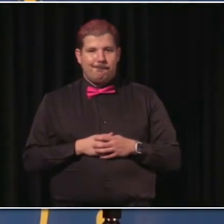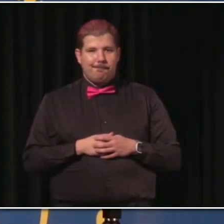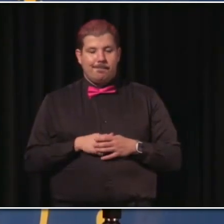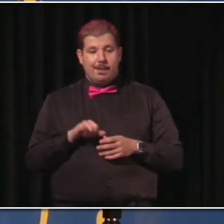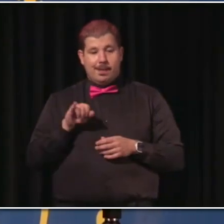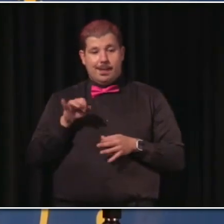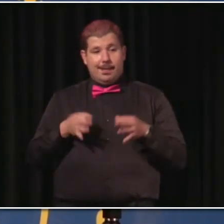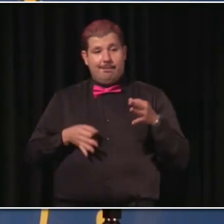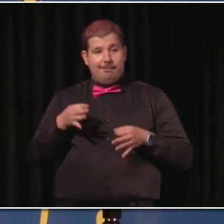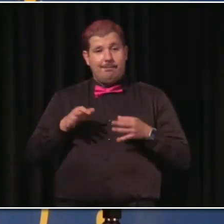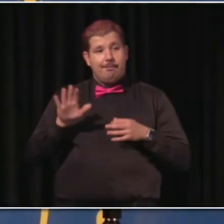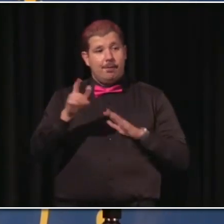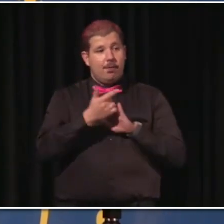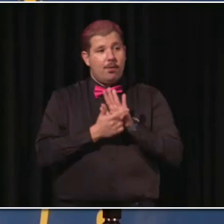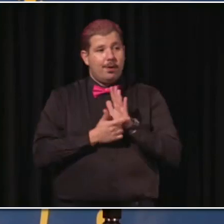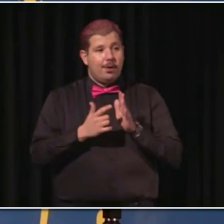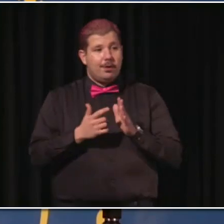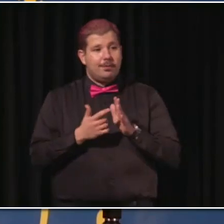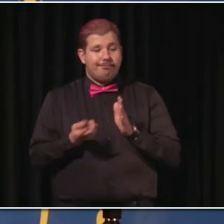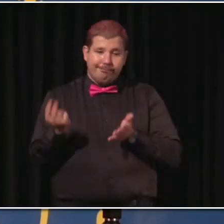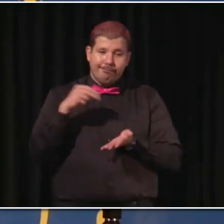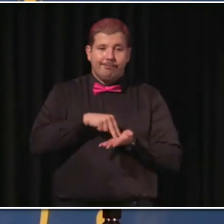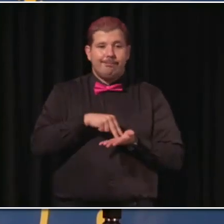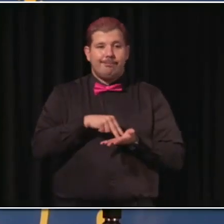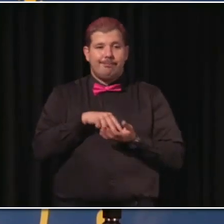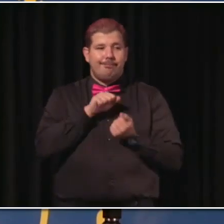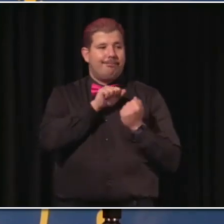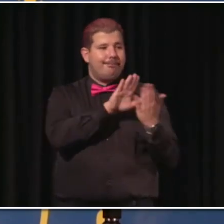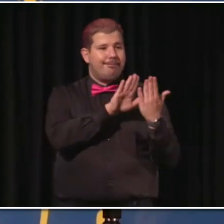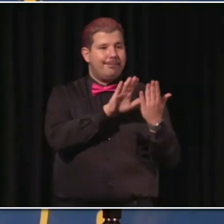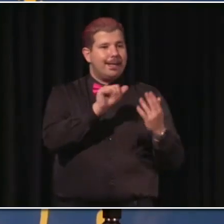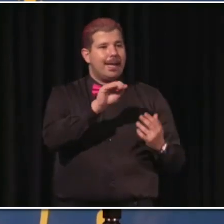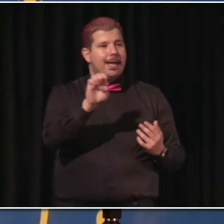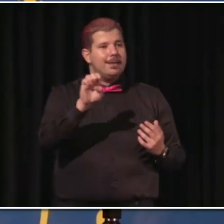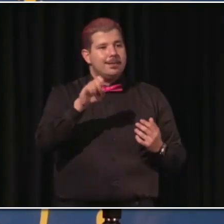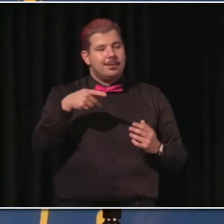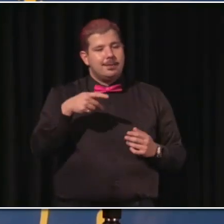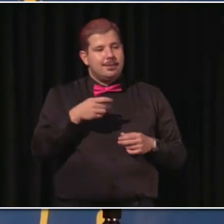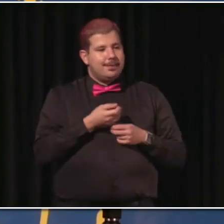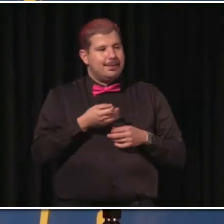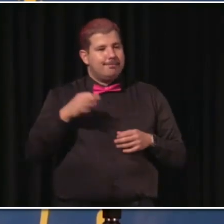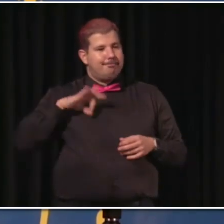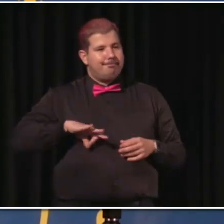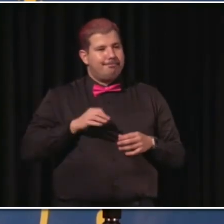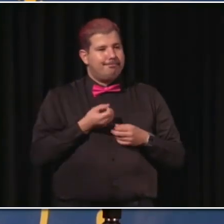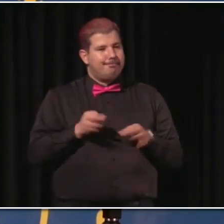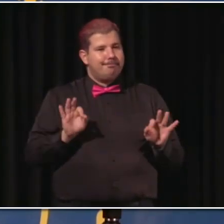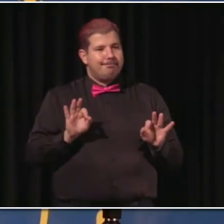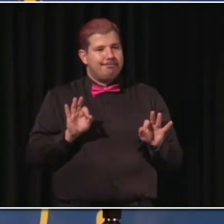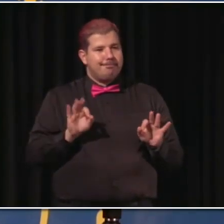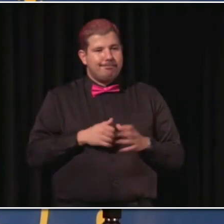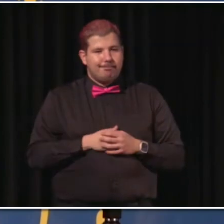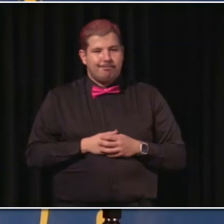If you're a lawyer, step up and take on a case or two pro bono.